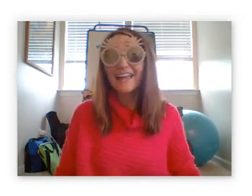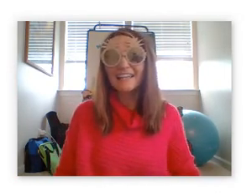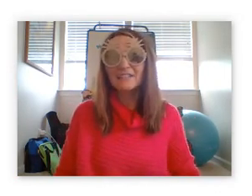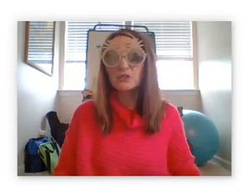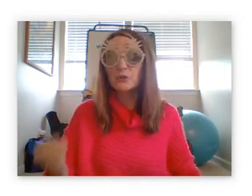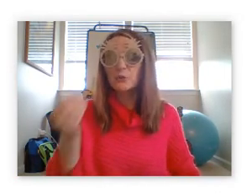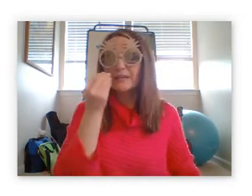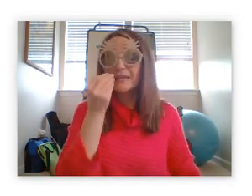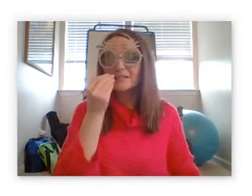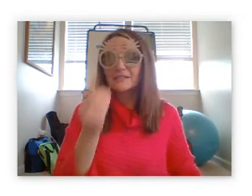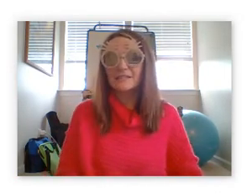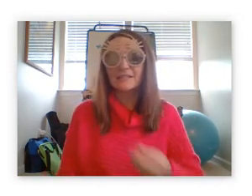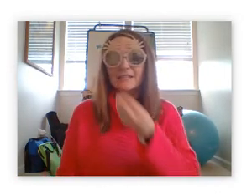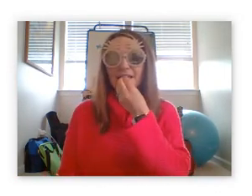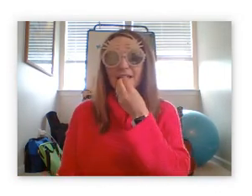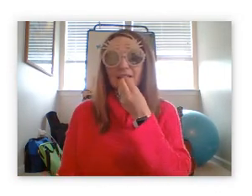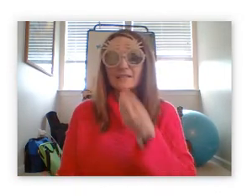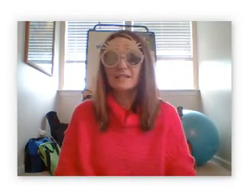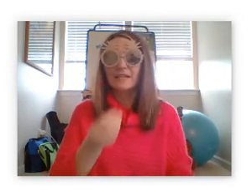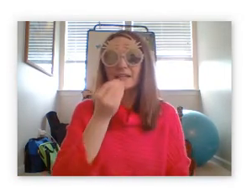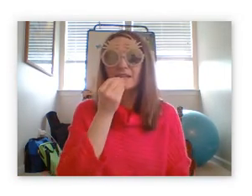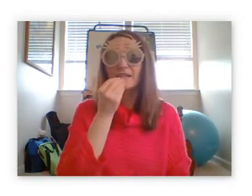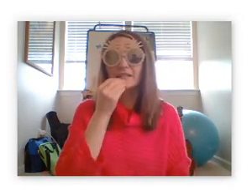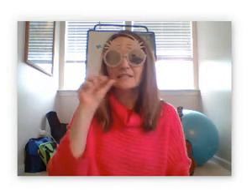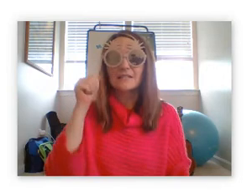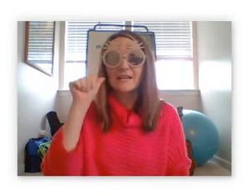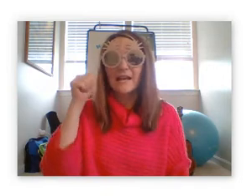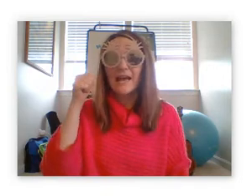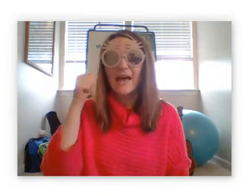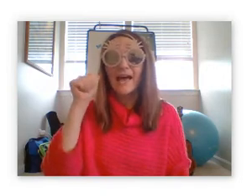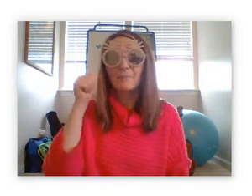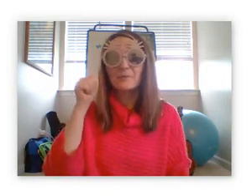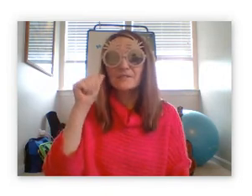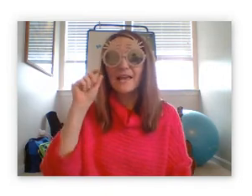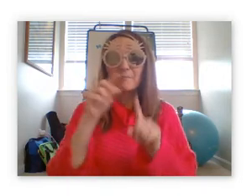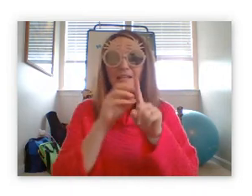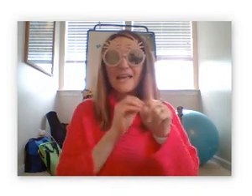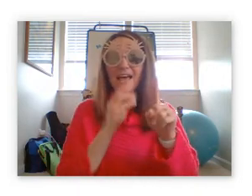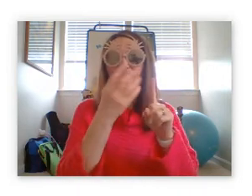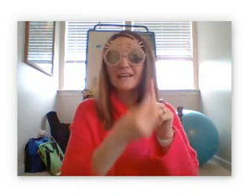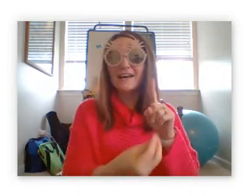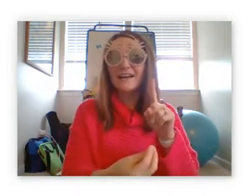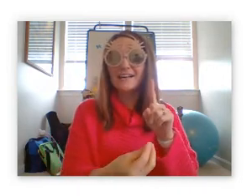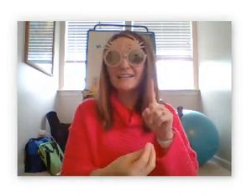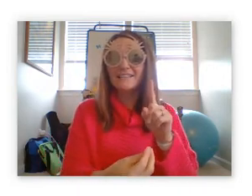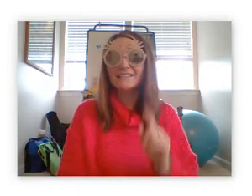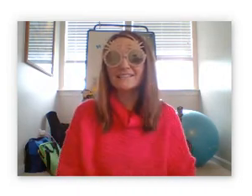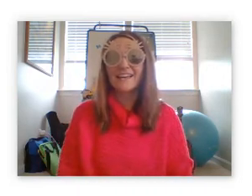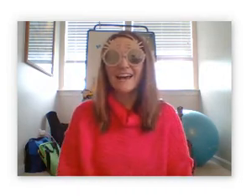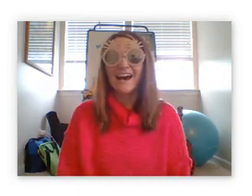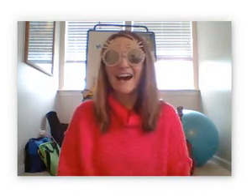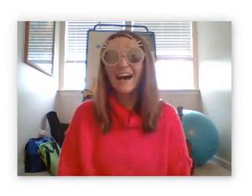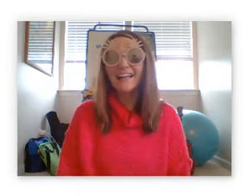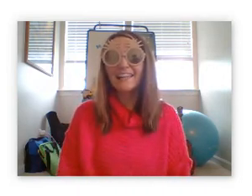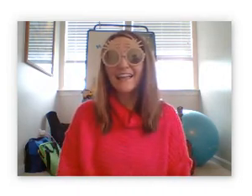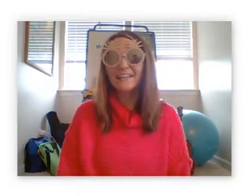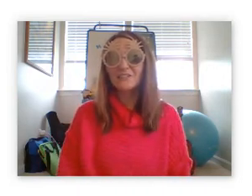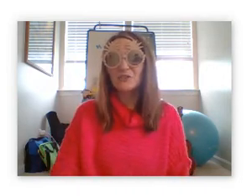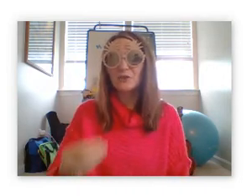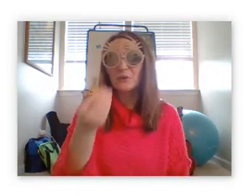I like to eat, eat, eat apples and bananas.